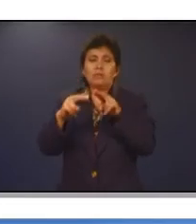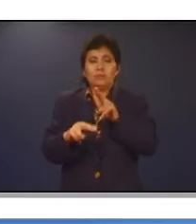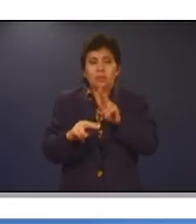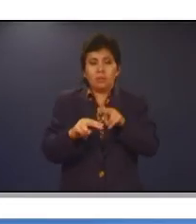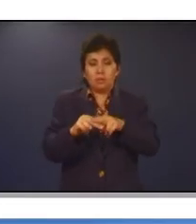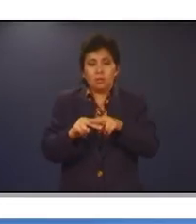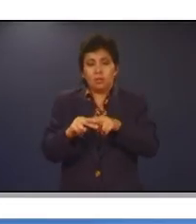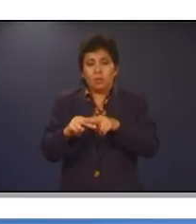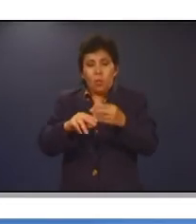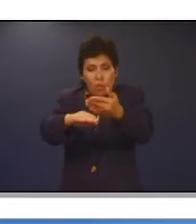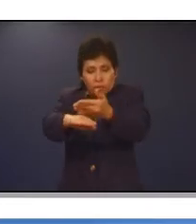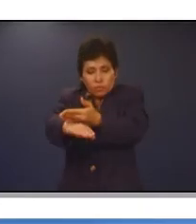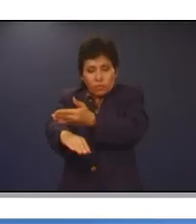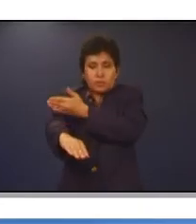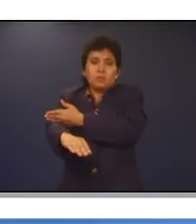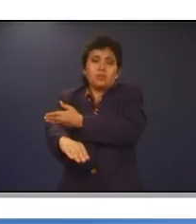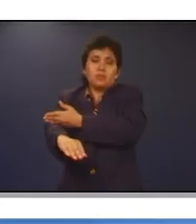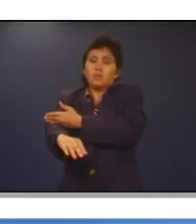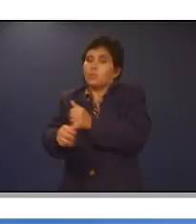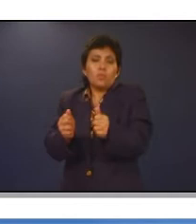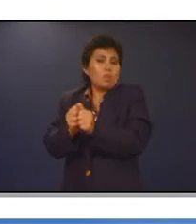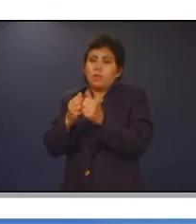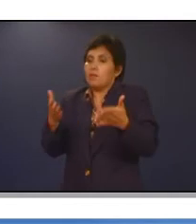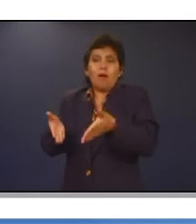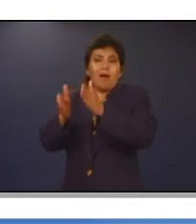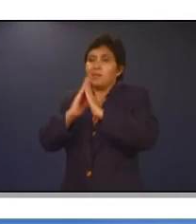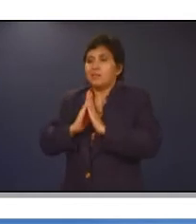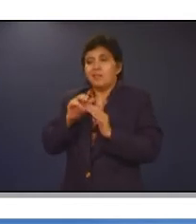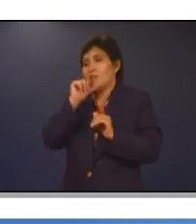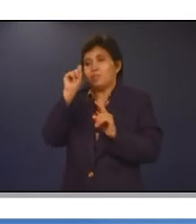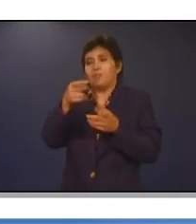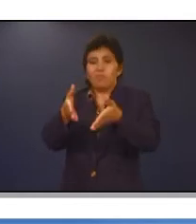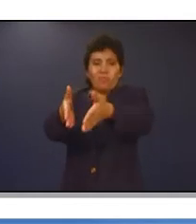you assess the attitude without directly asking. You don't have to ask. Yeah.